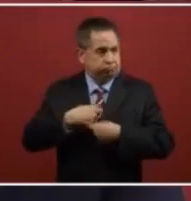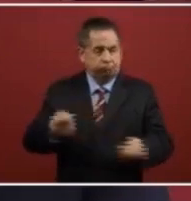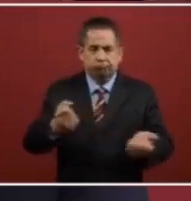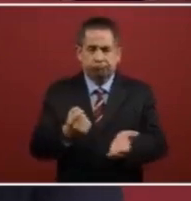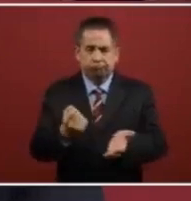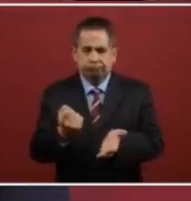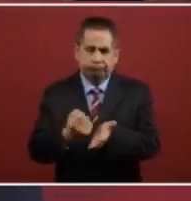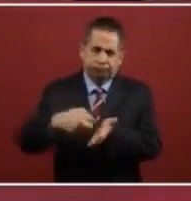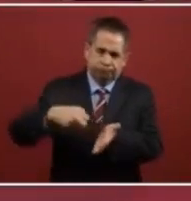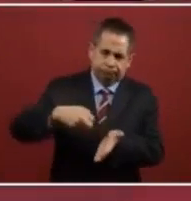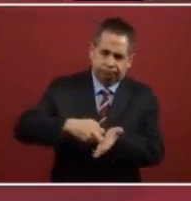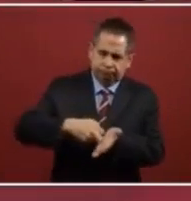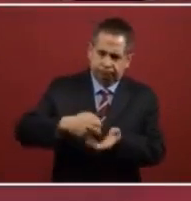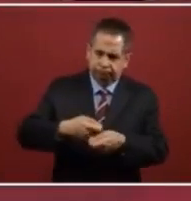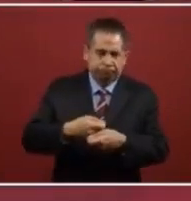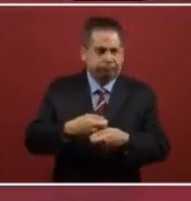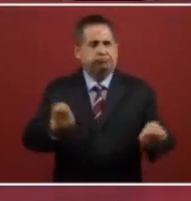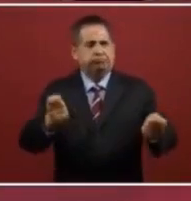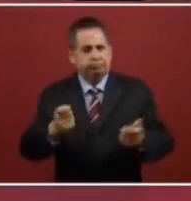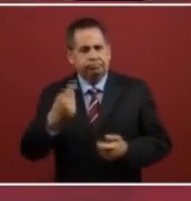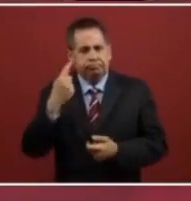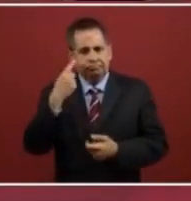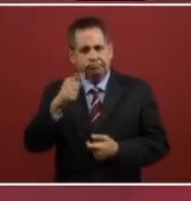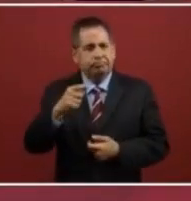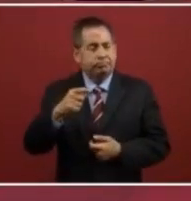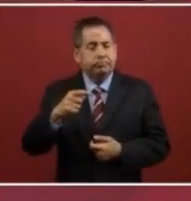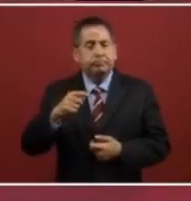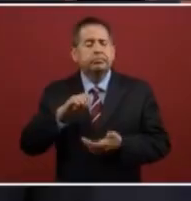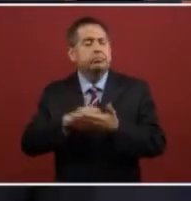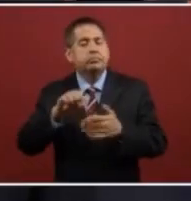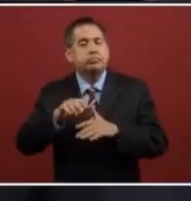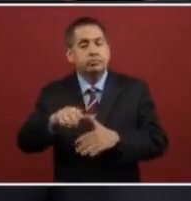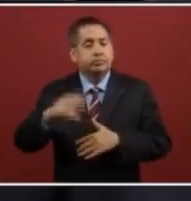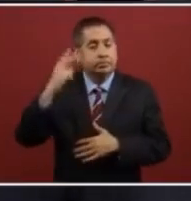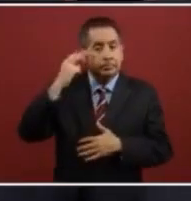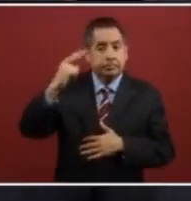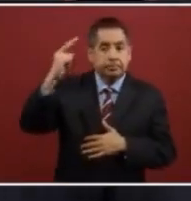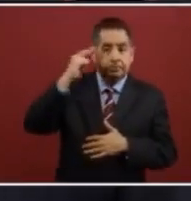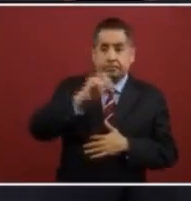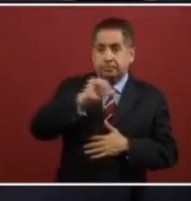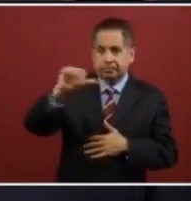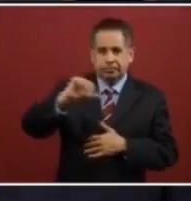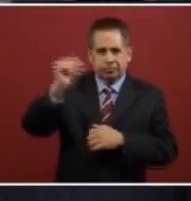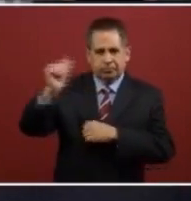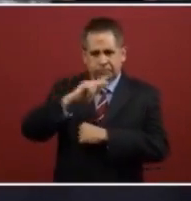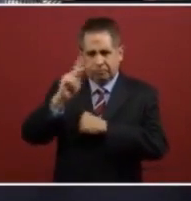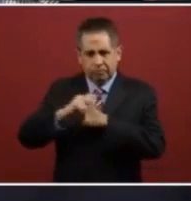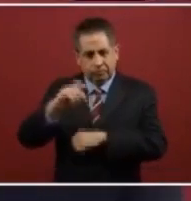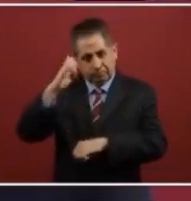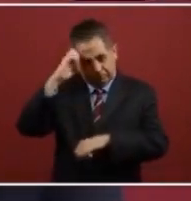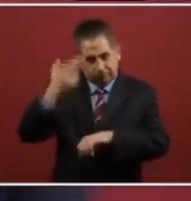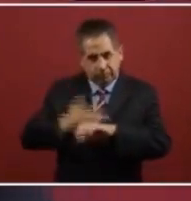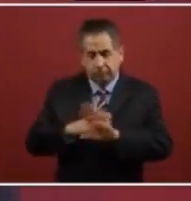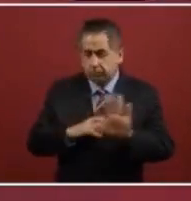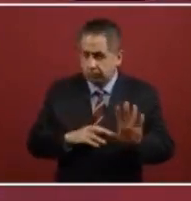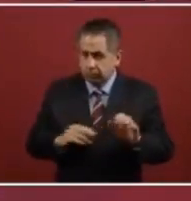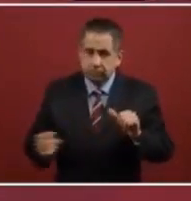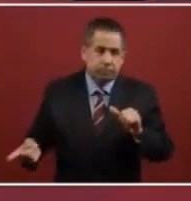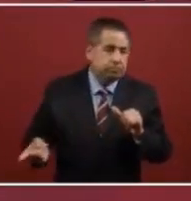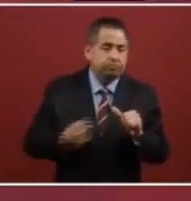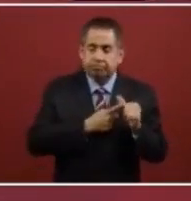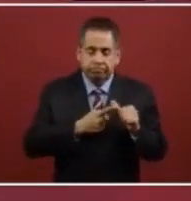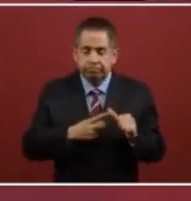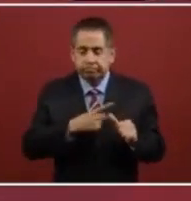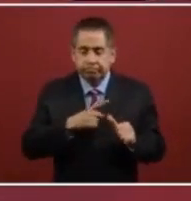has let them Que los see, viajes al extranjero so that when contaran con la when- autorización del